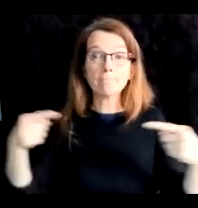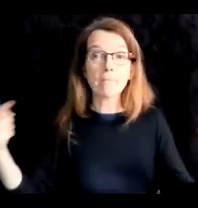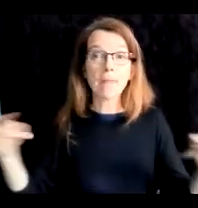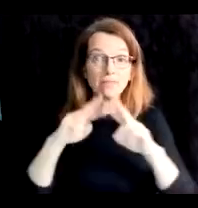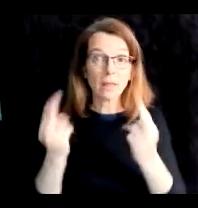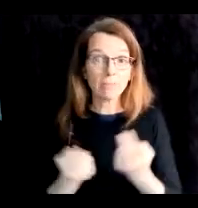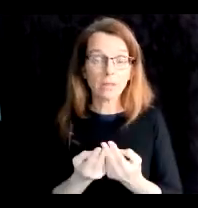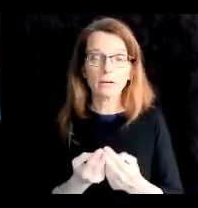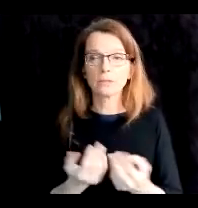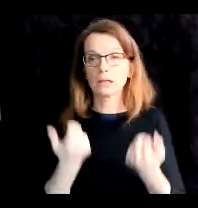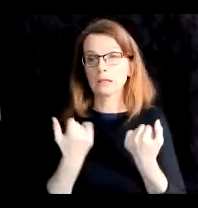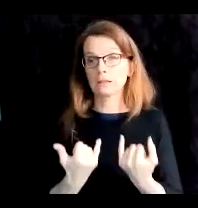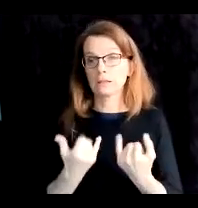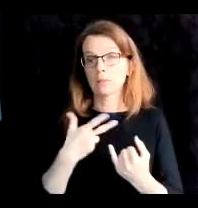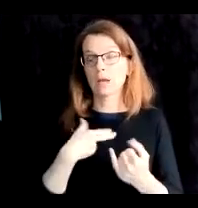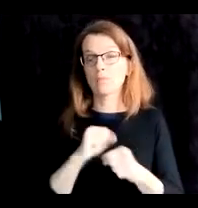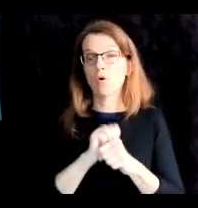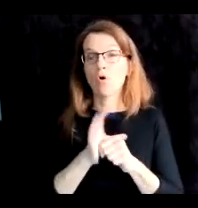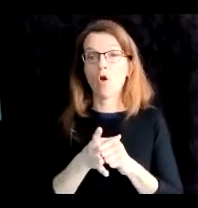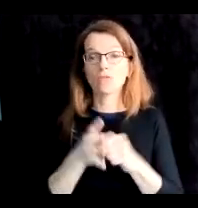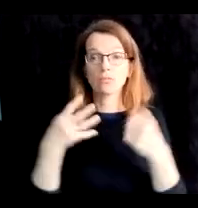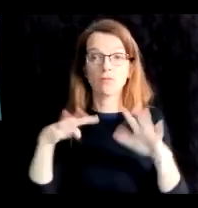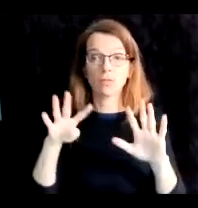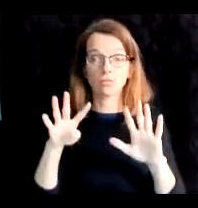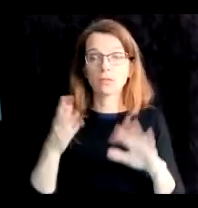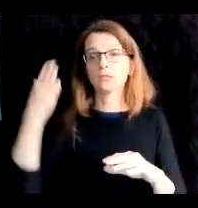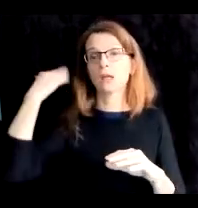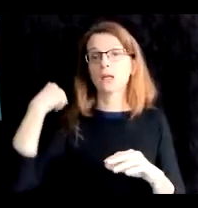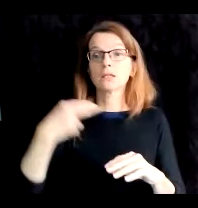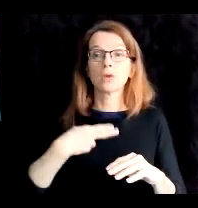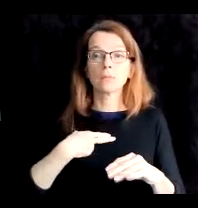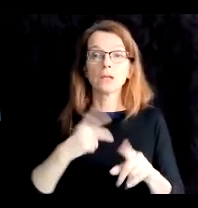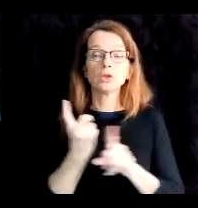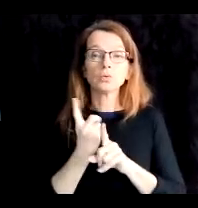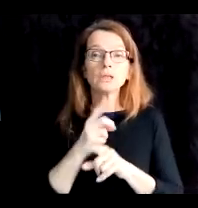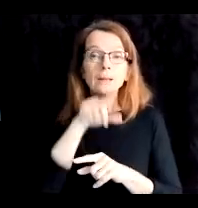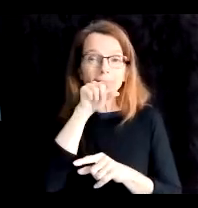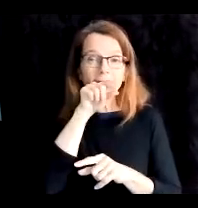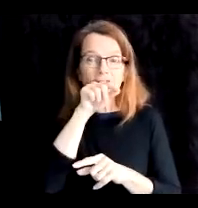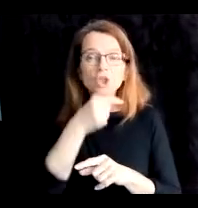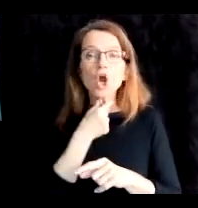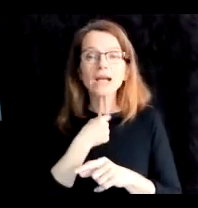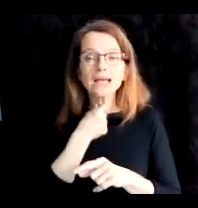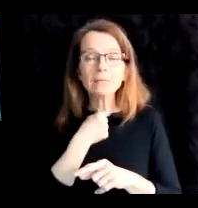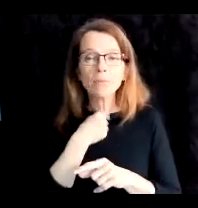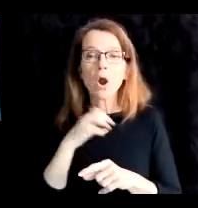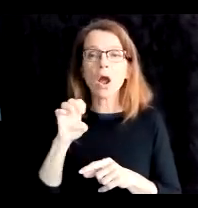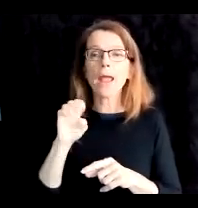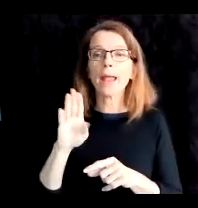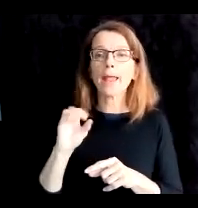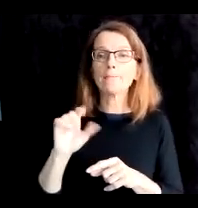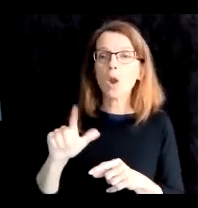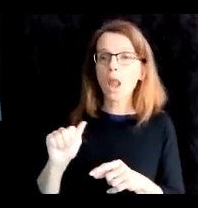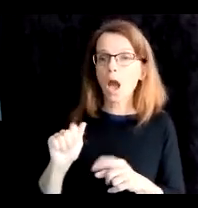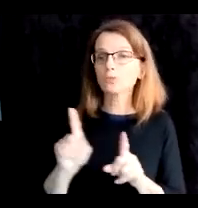But we did not react really in the way that would help us to mitigate the consequences of the COVID-19